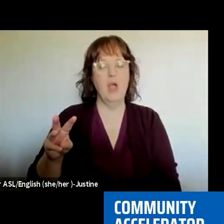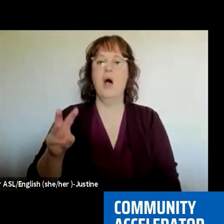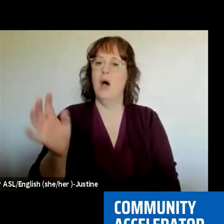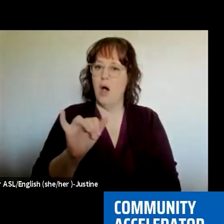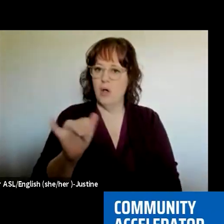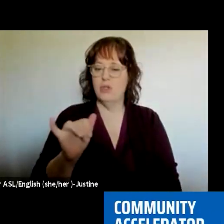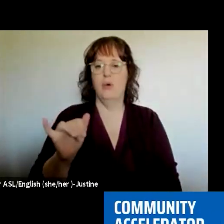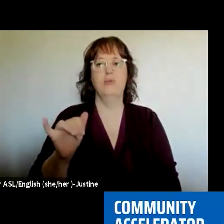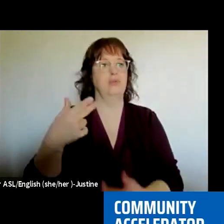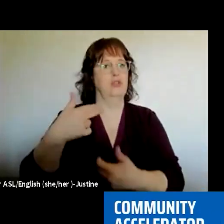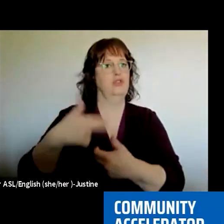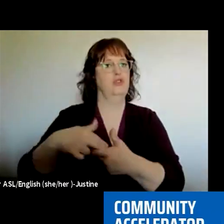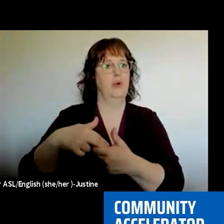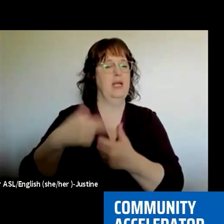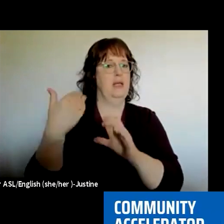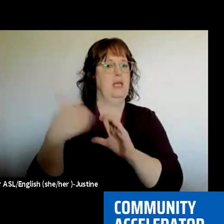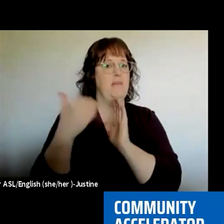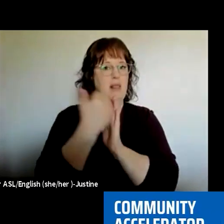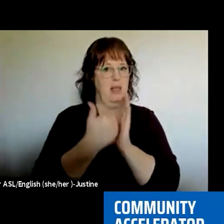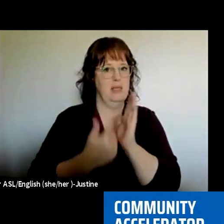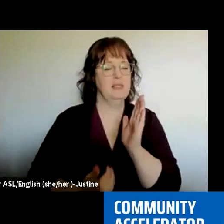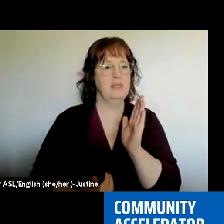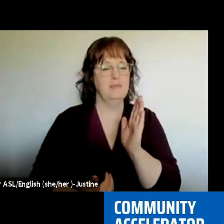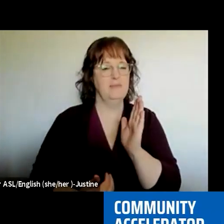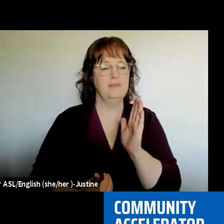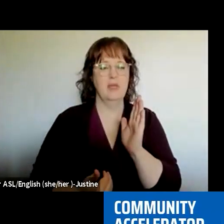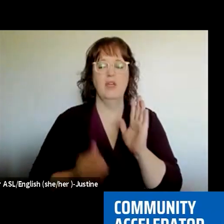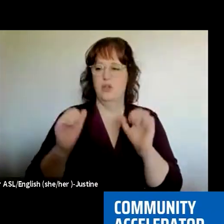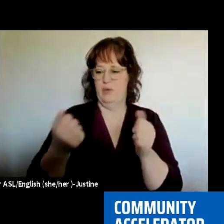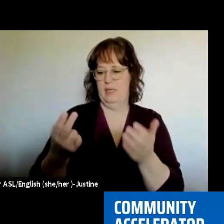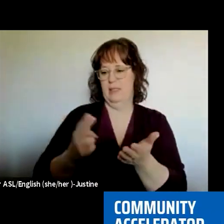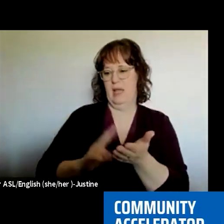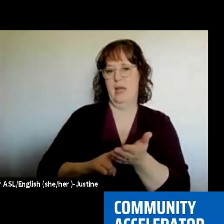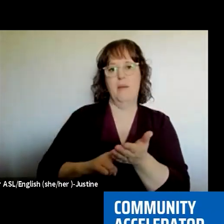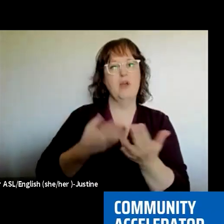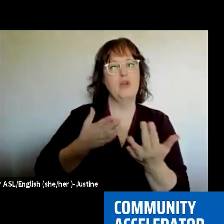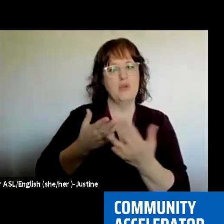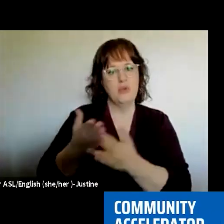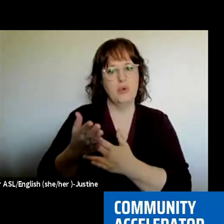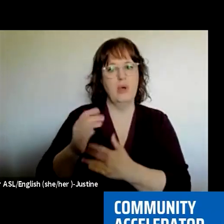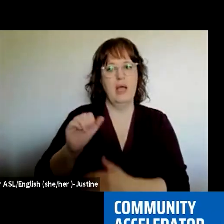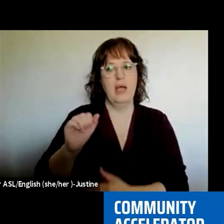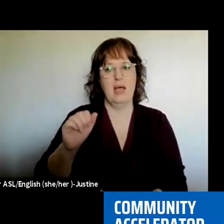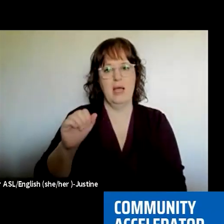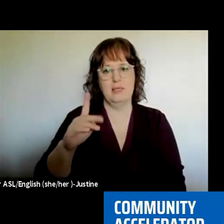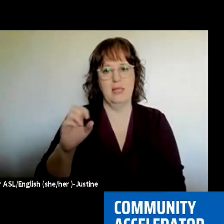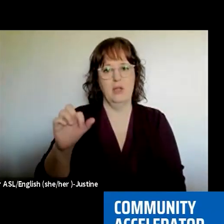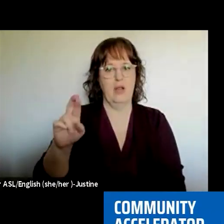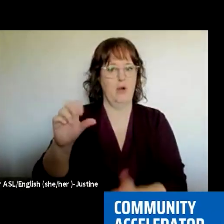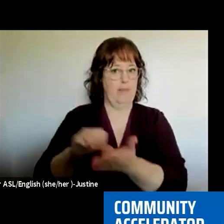email list. And if you're not already on that email list, you can sign up on the Accelerator page, and there's a place for you to do